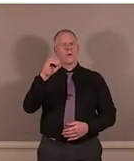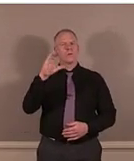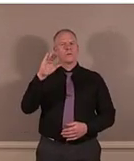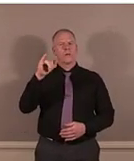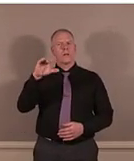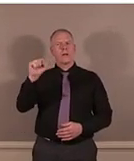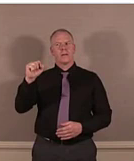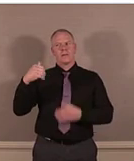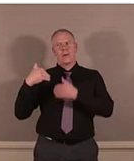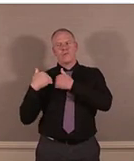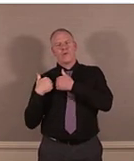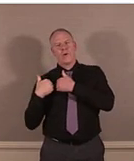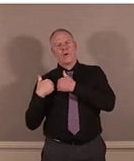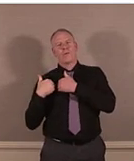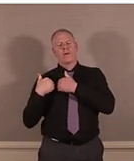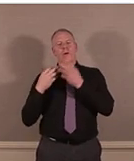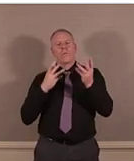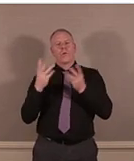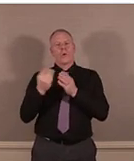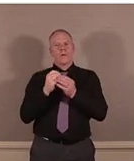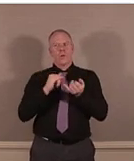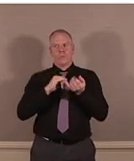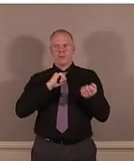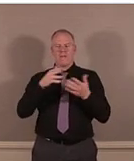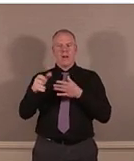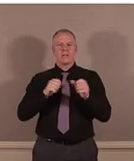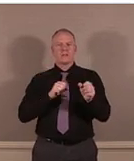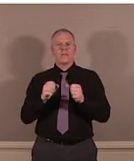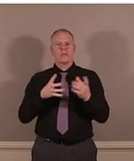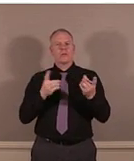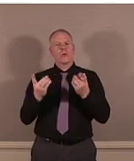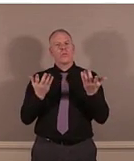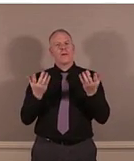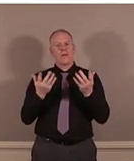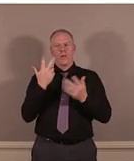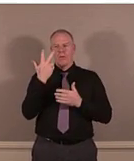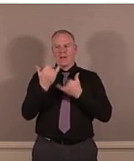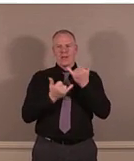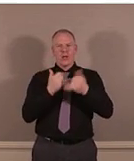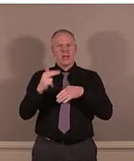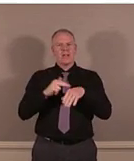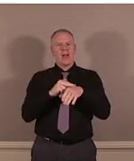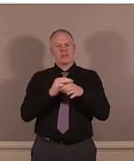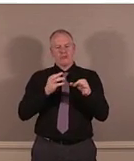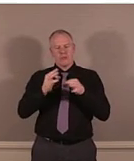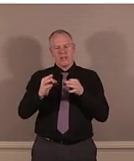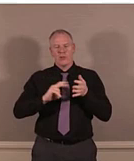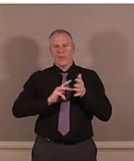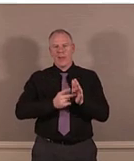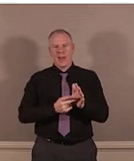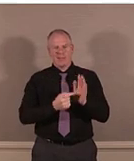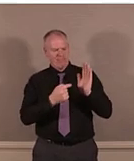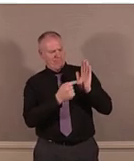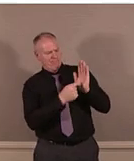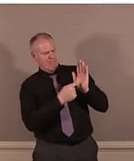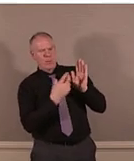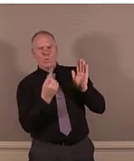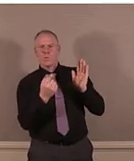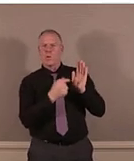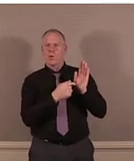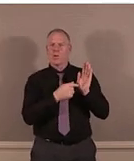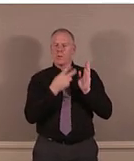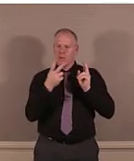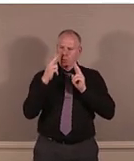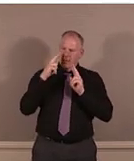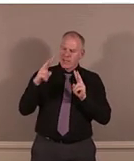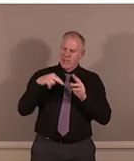this through strategic performance agreements, and these are 3-year national plans. And in that, I suppose, what we're really doing is we're looking at the